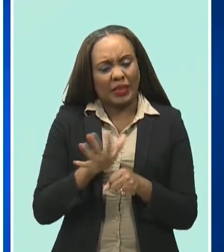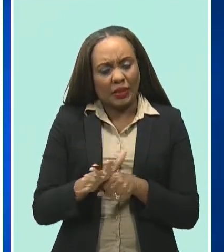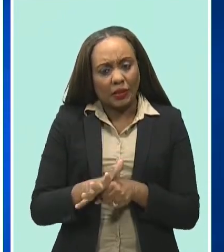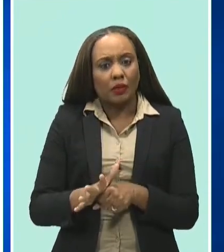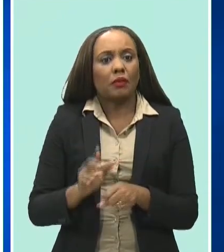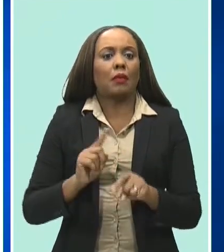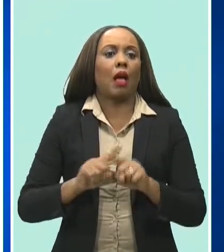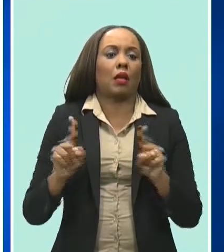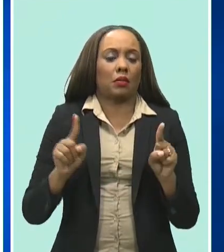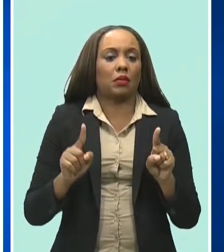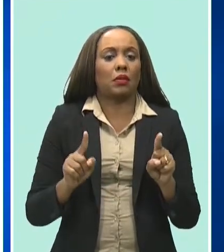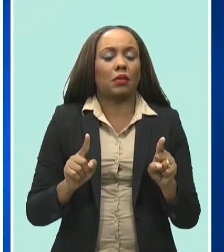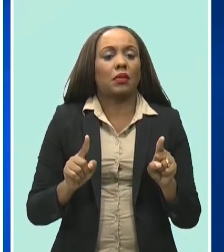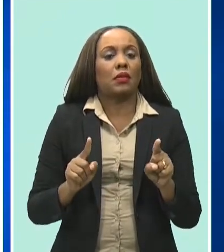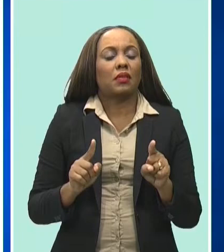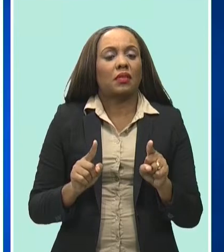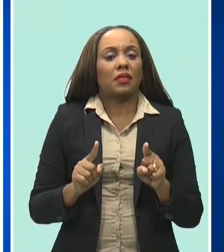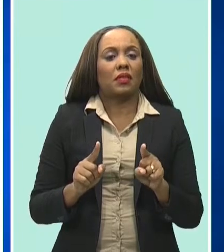workers